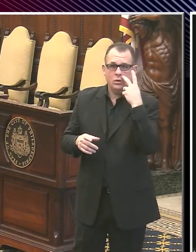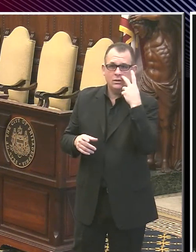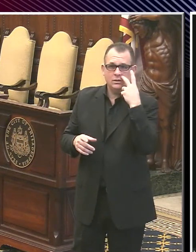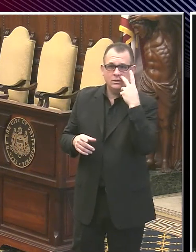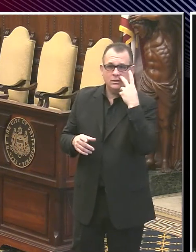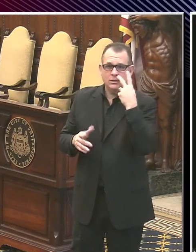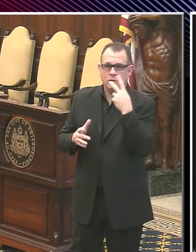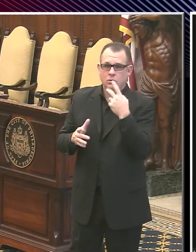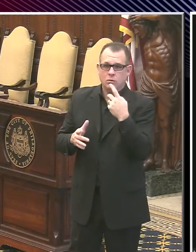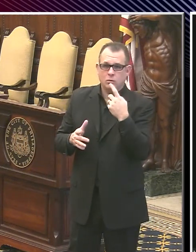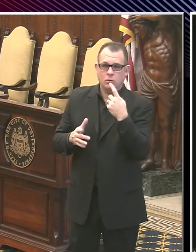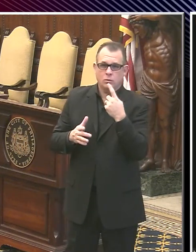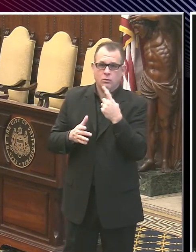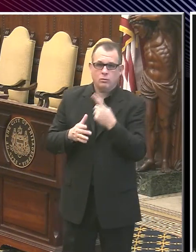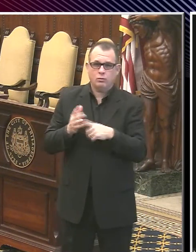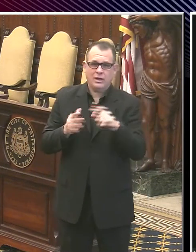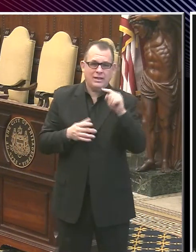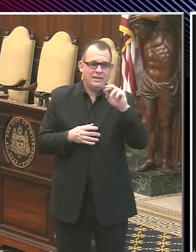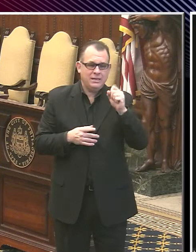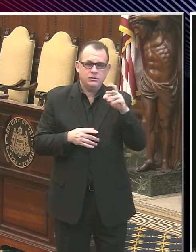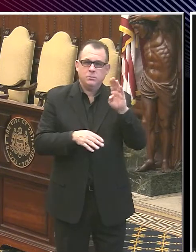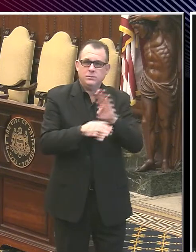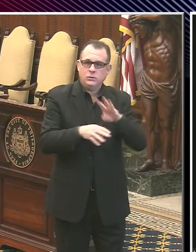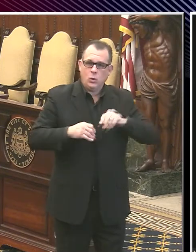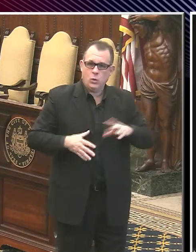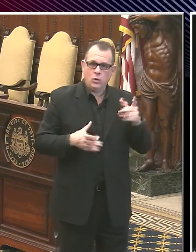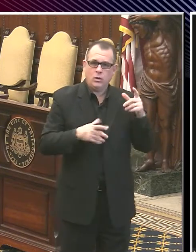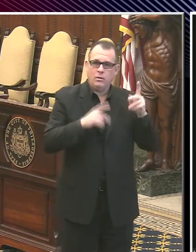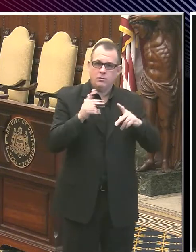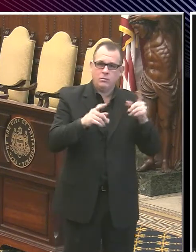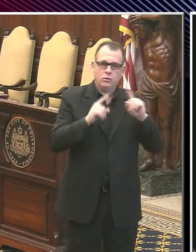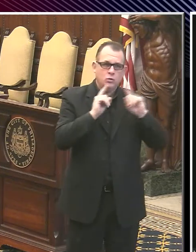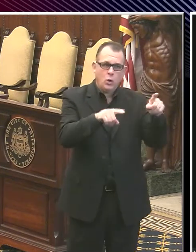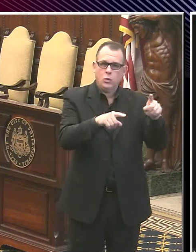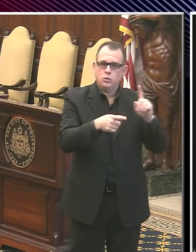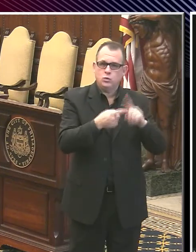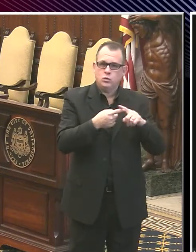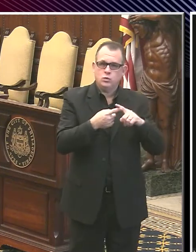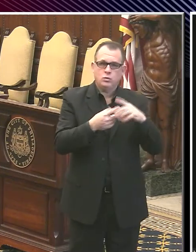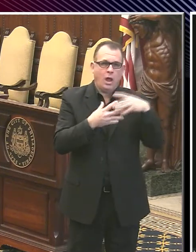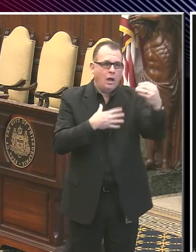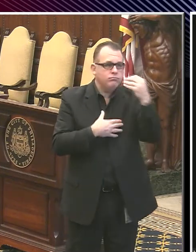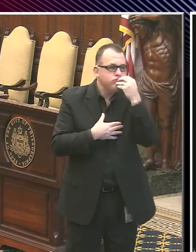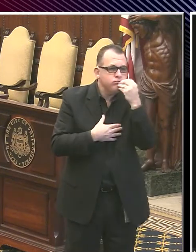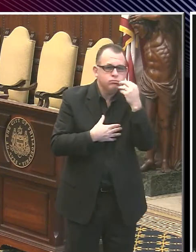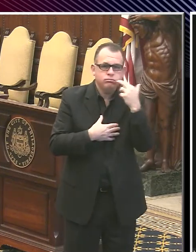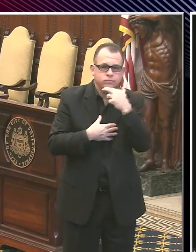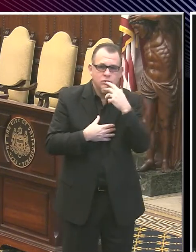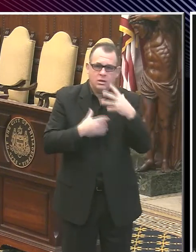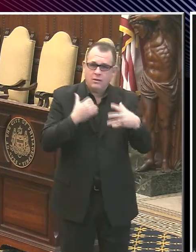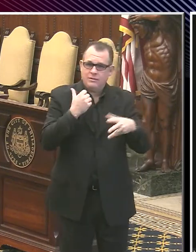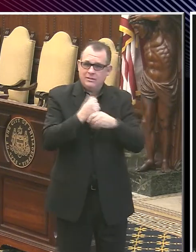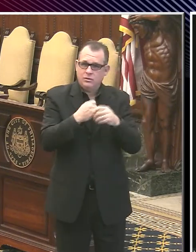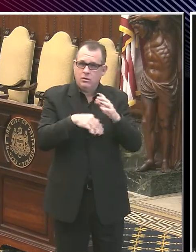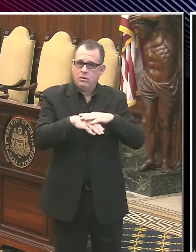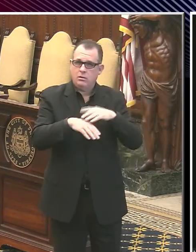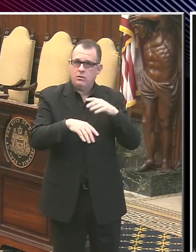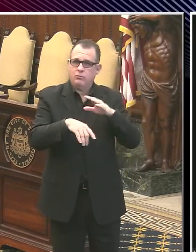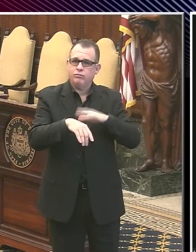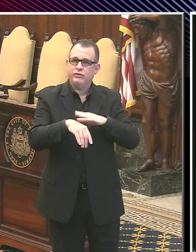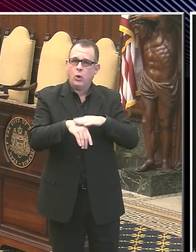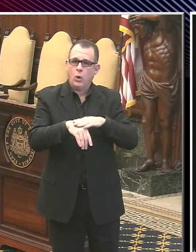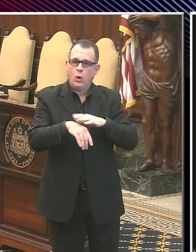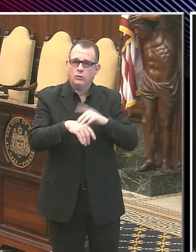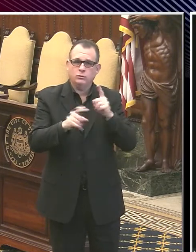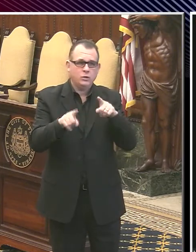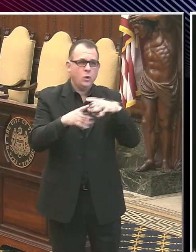what specifically are a few of the tips that you would like business owners and those going out to indoor dine to take as additional precautions when